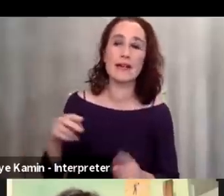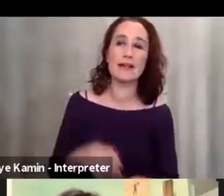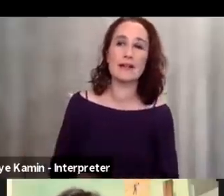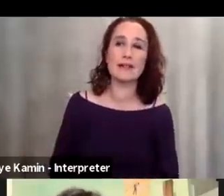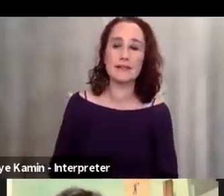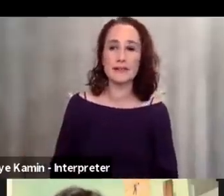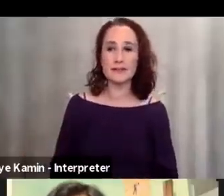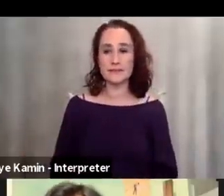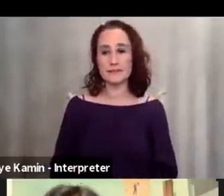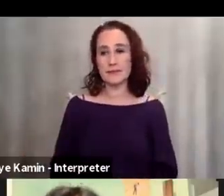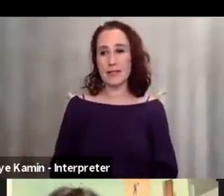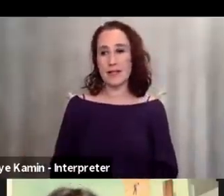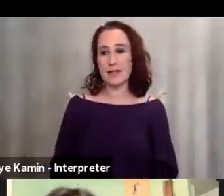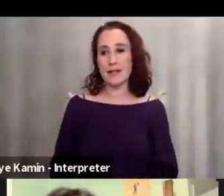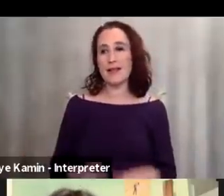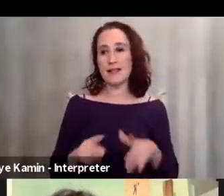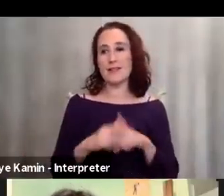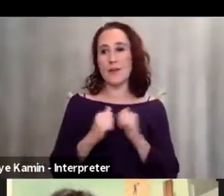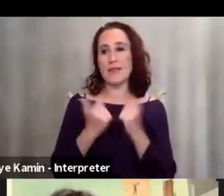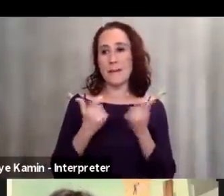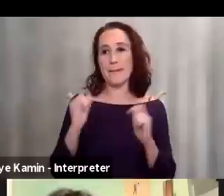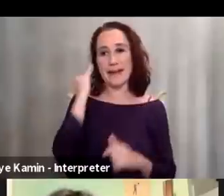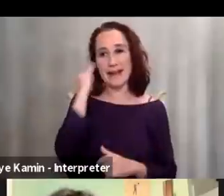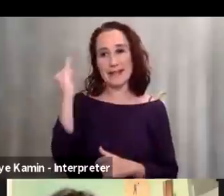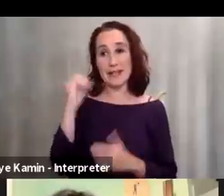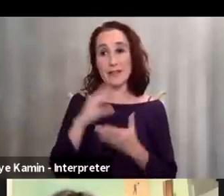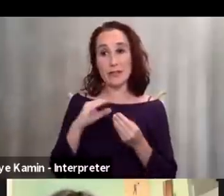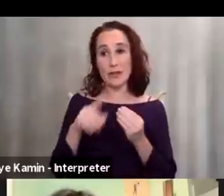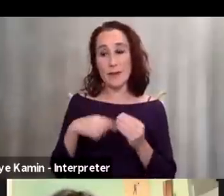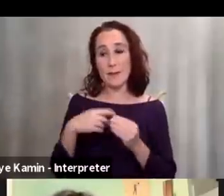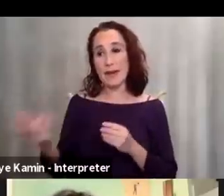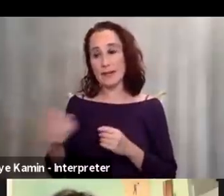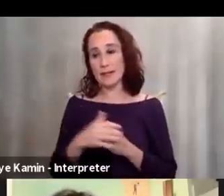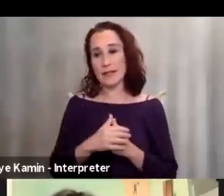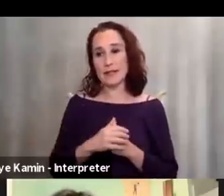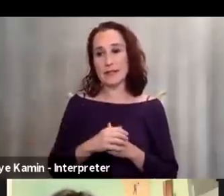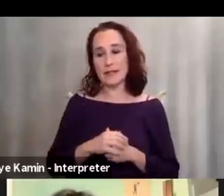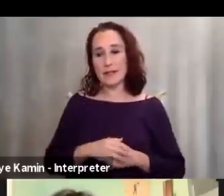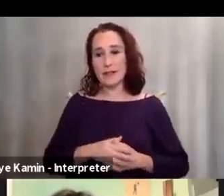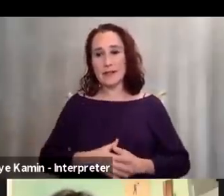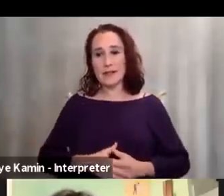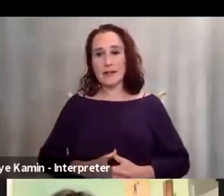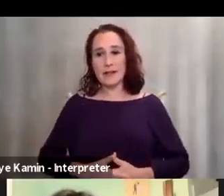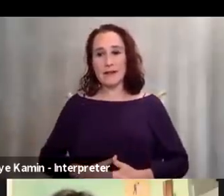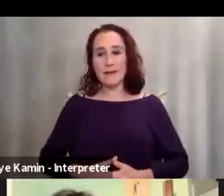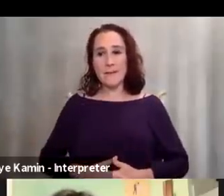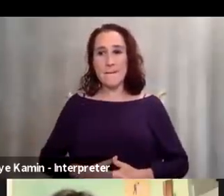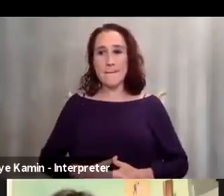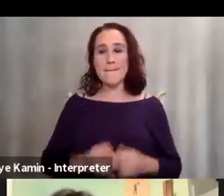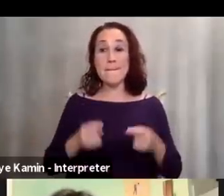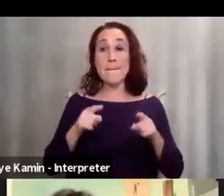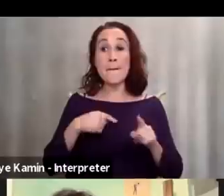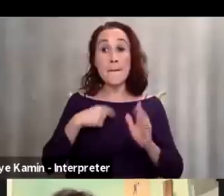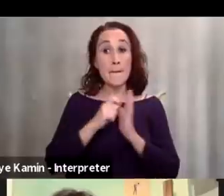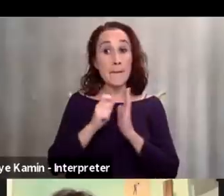start with the big idea first, what the story's about, and then, like, as I'm writing it, the